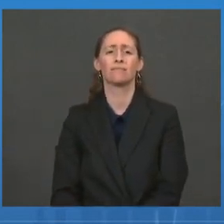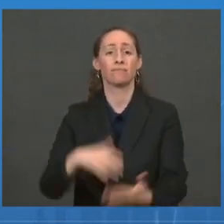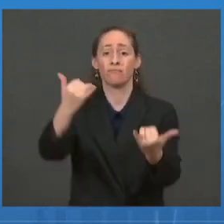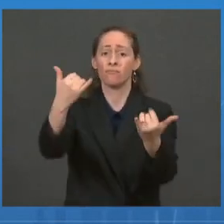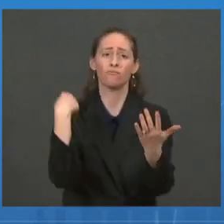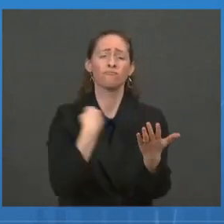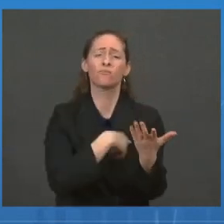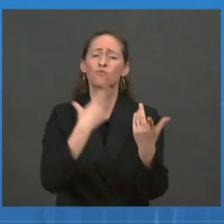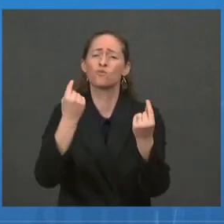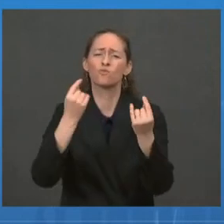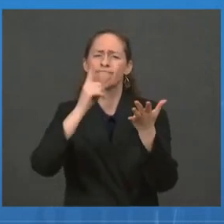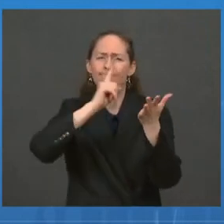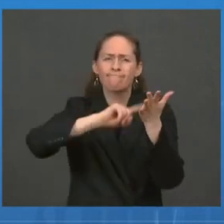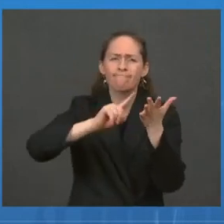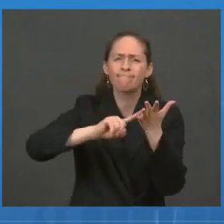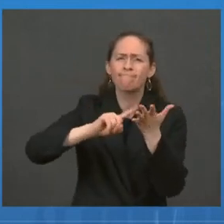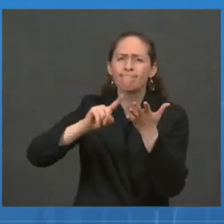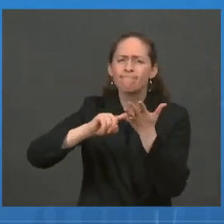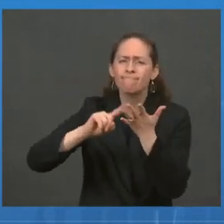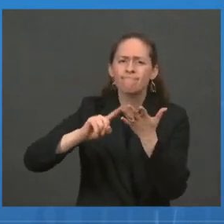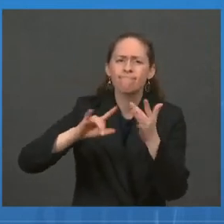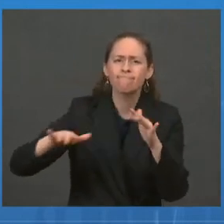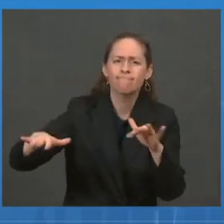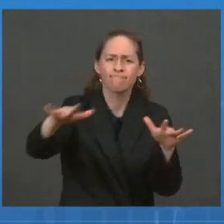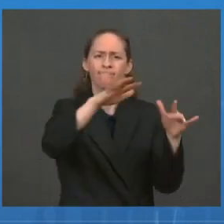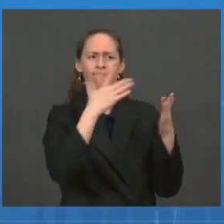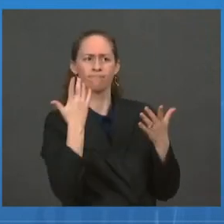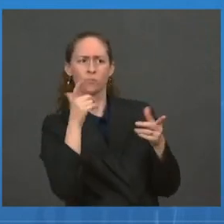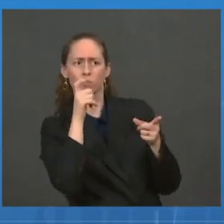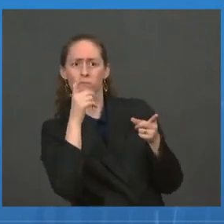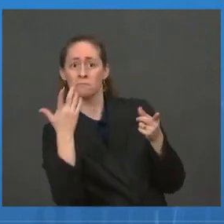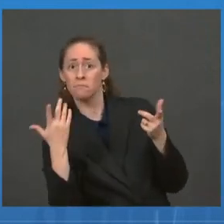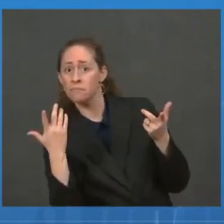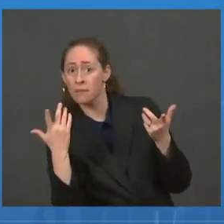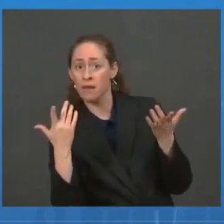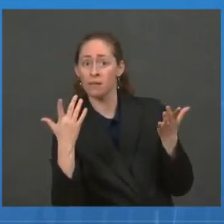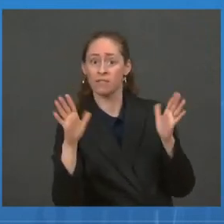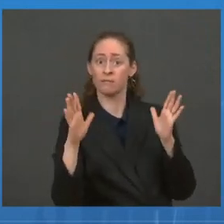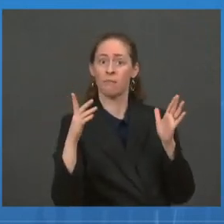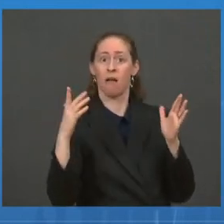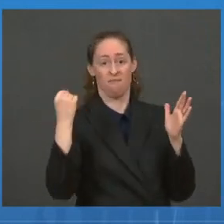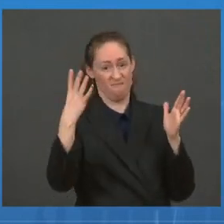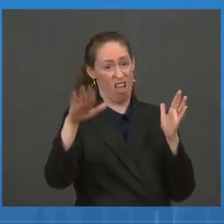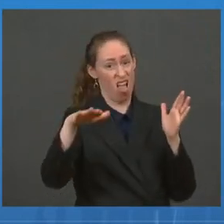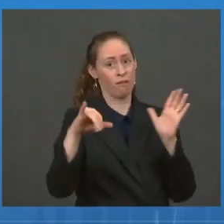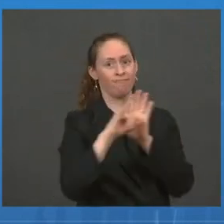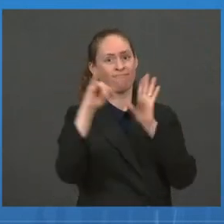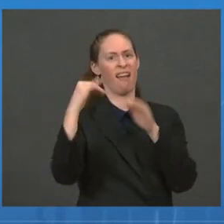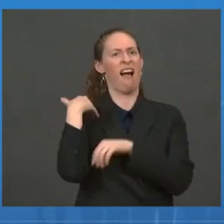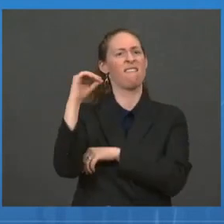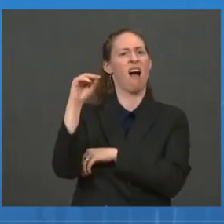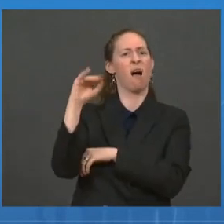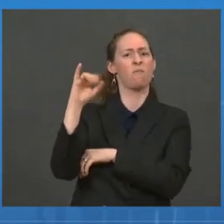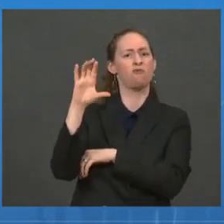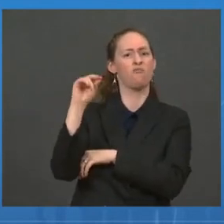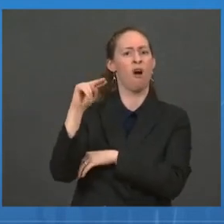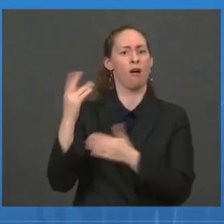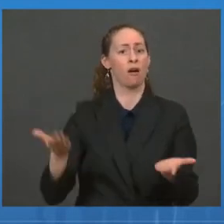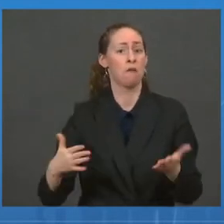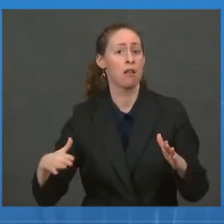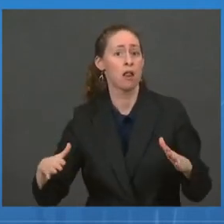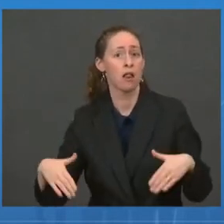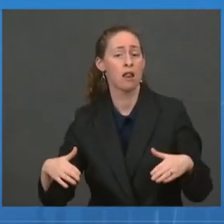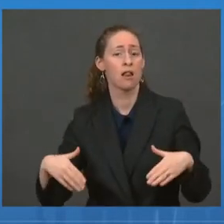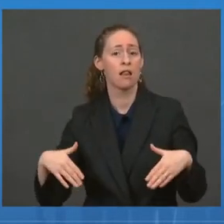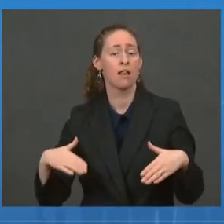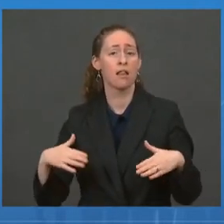there is no evidence of omicron in the united states the delta variant remains a predominant circulating strain representing